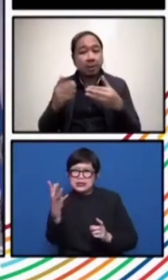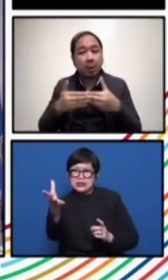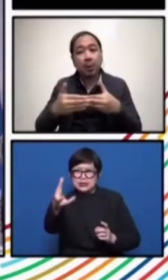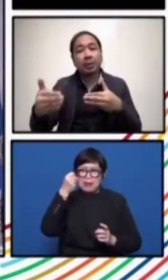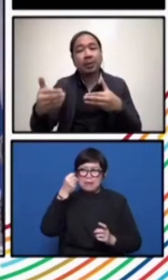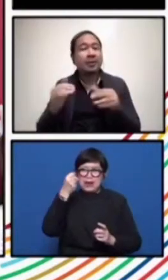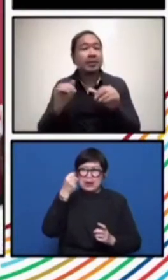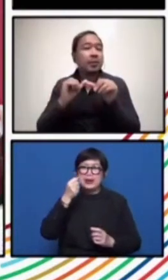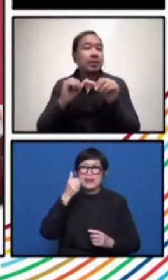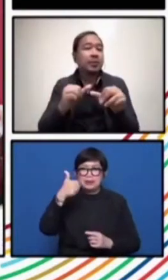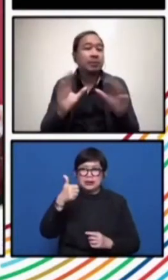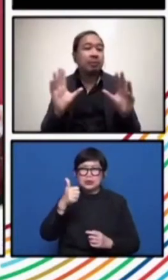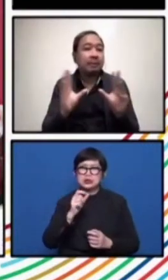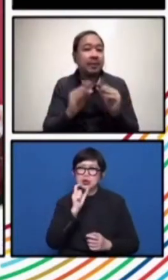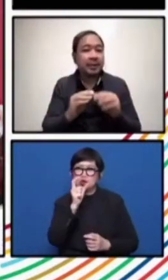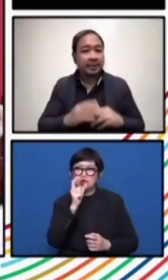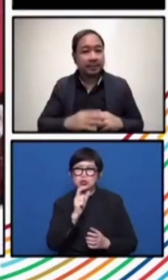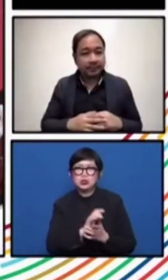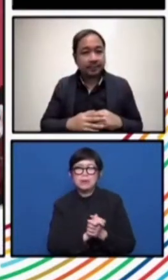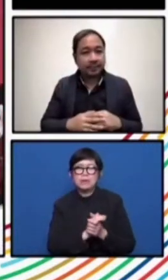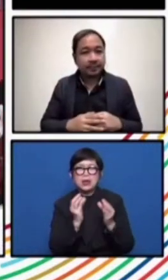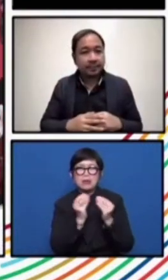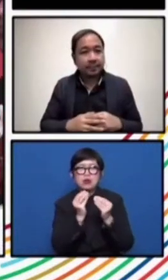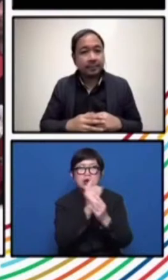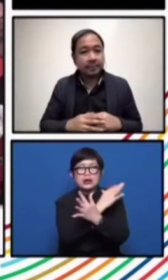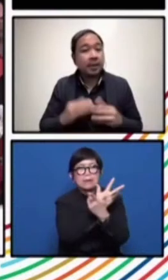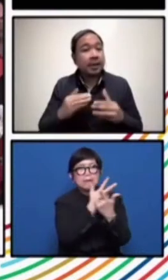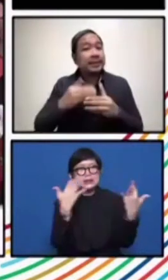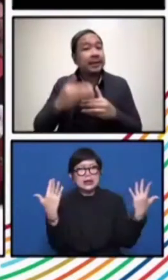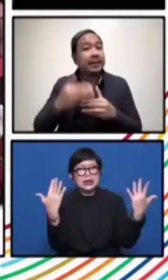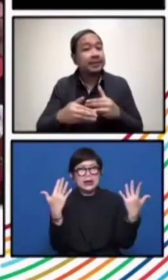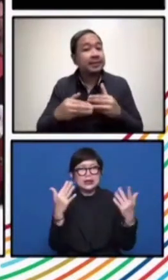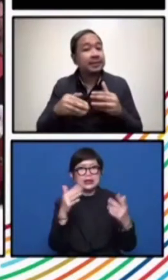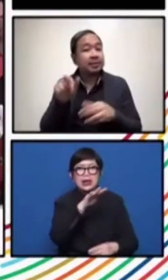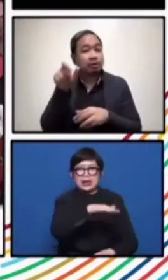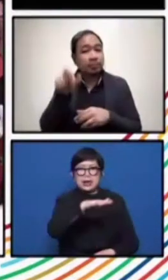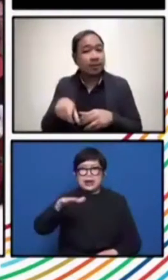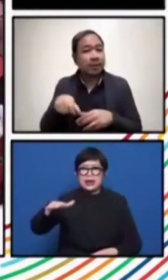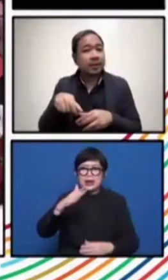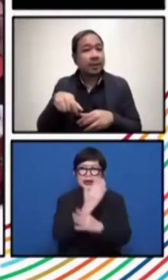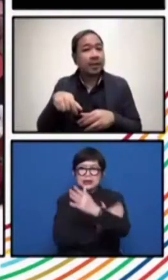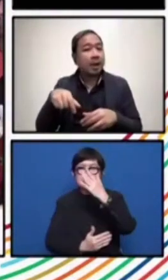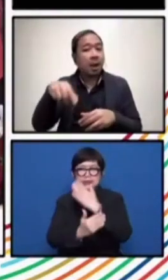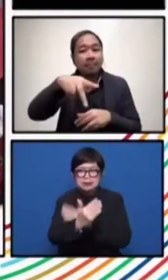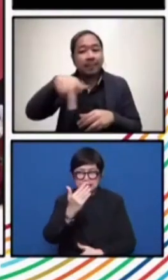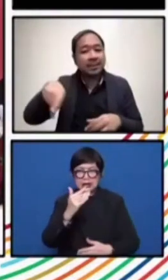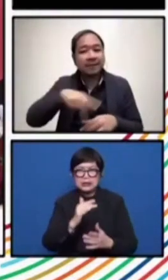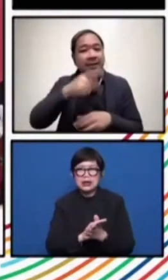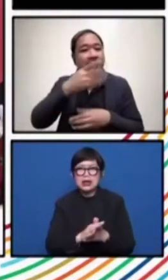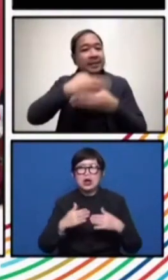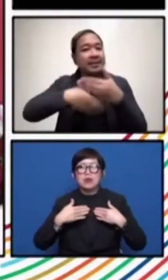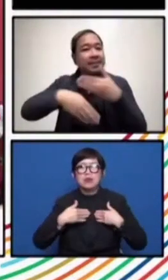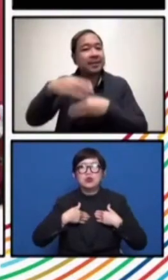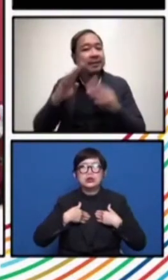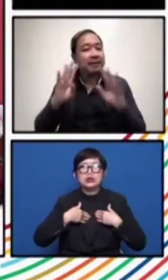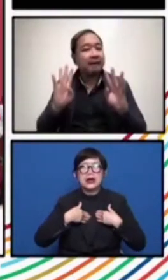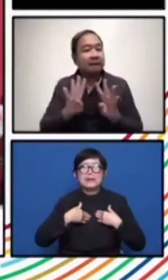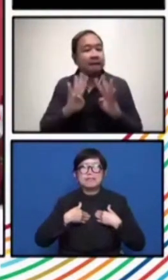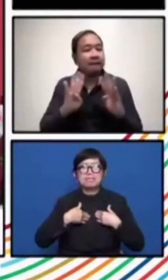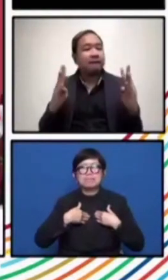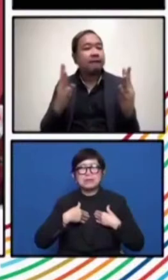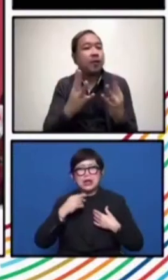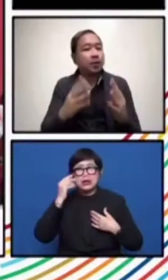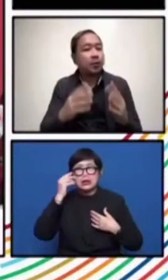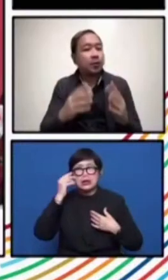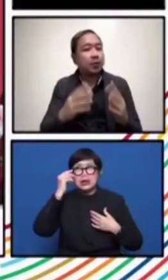we have the second last speaker from the Pacific disability Forum of the Pacific you have the floor please stick to your time